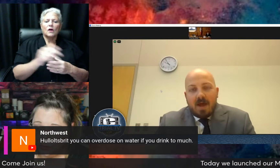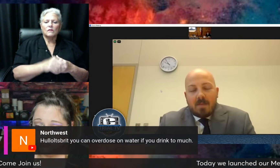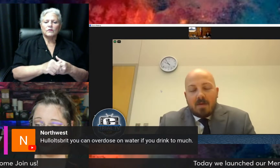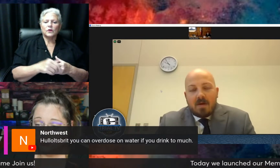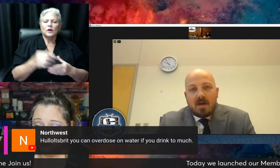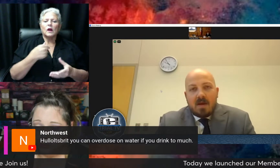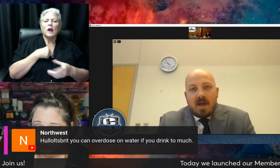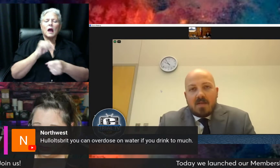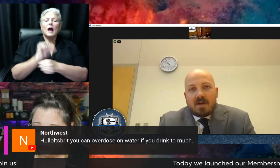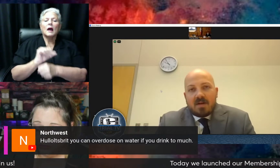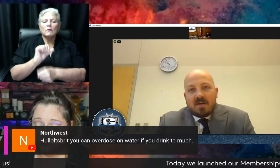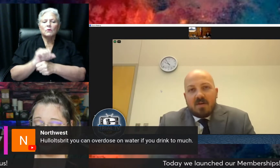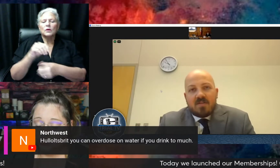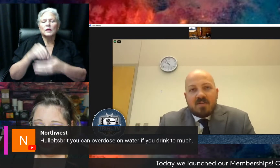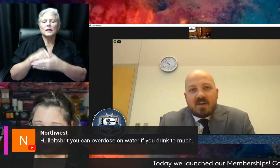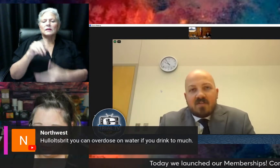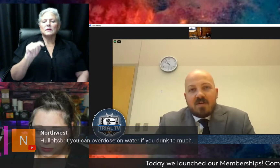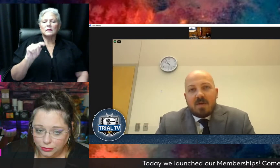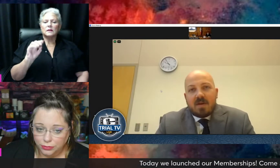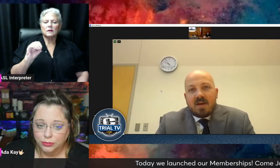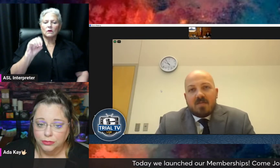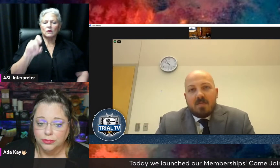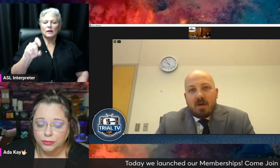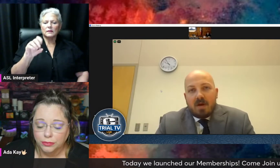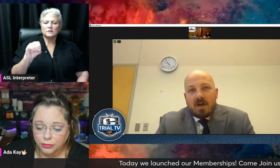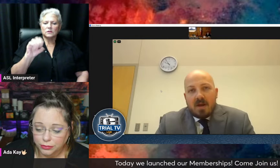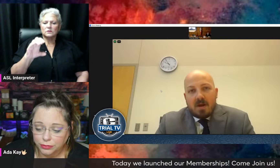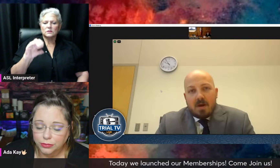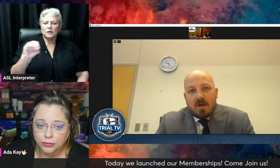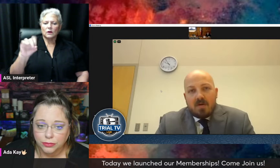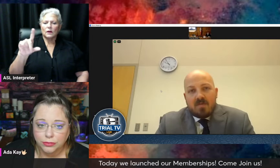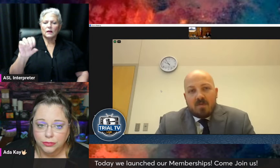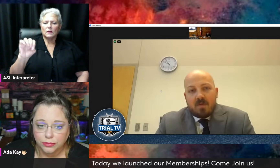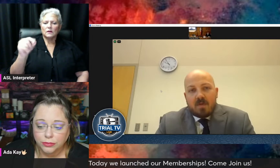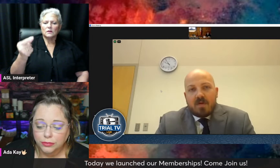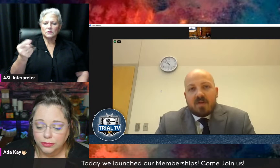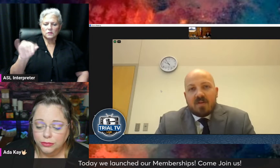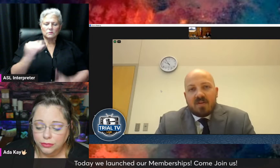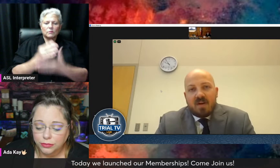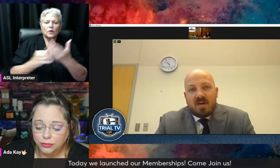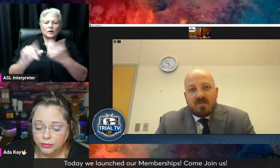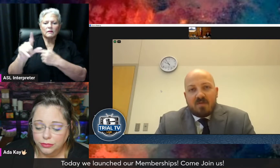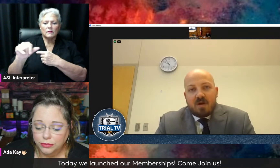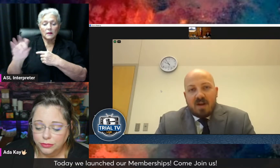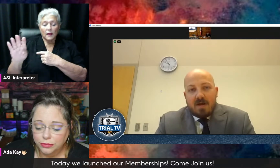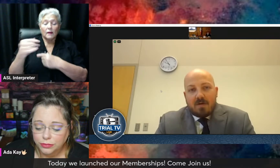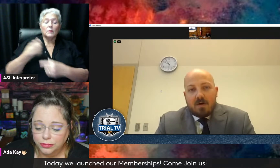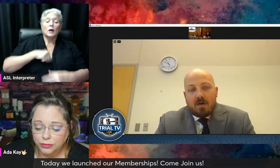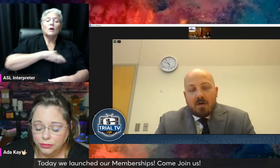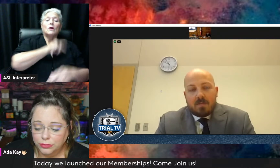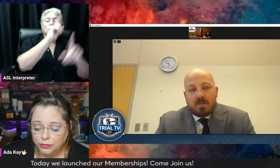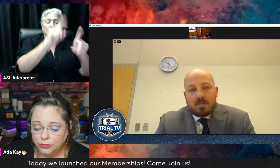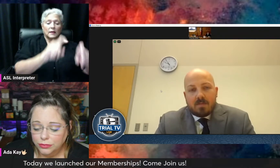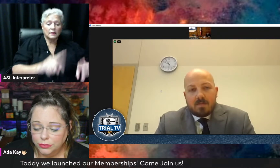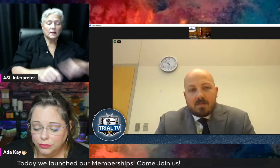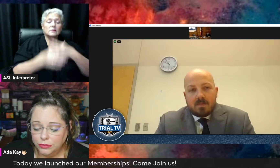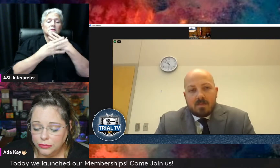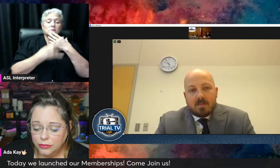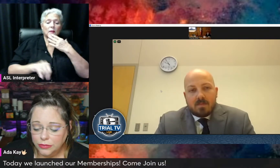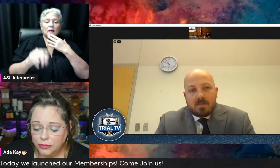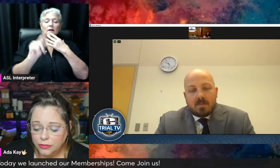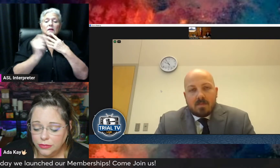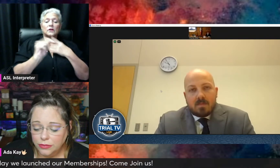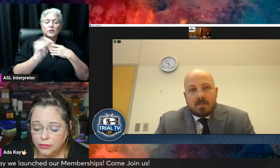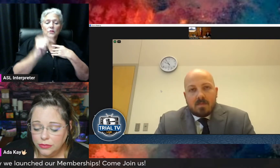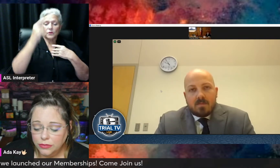section of the lab. And in the toxicology section, we test blood and urine for the presence of drugs and alcohol.